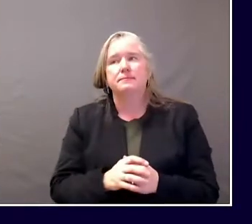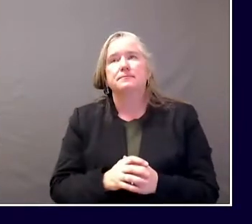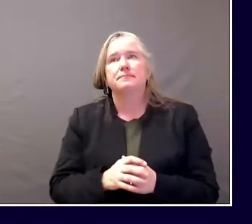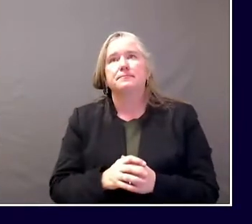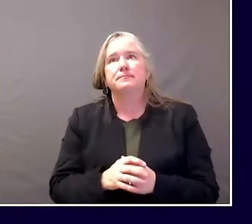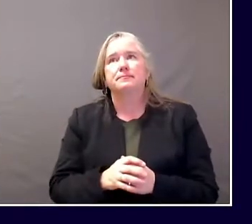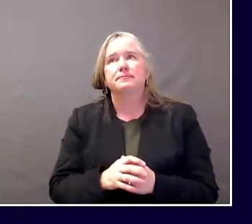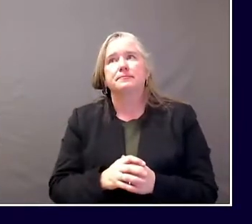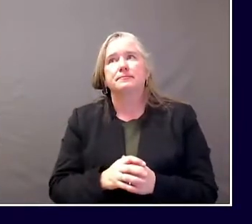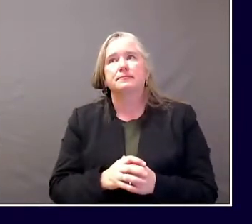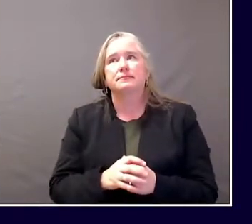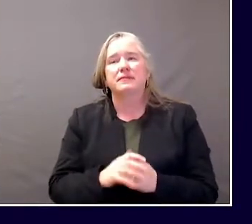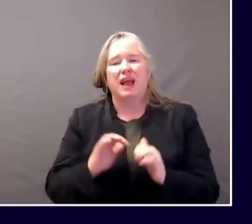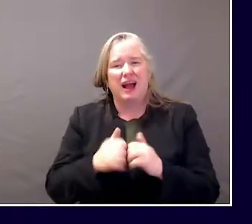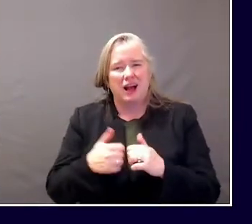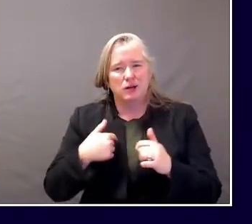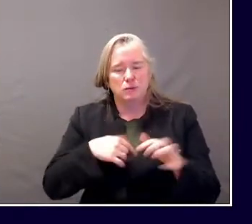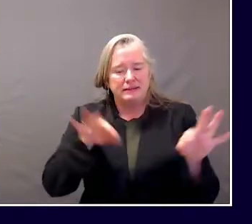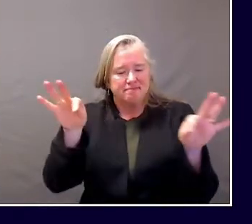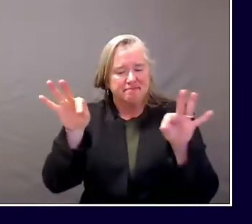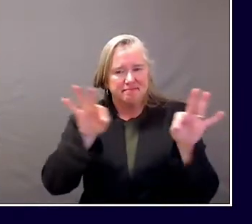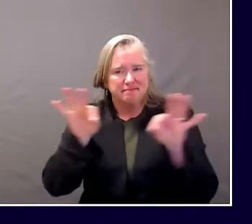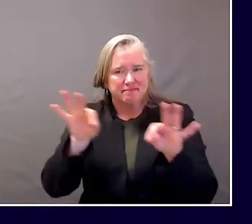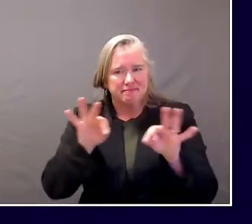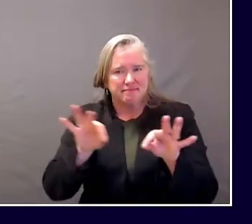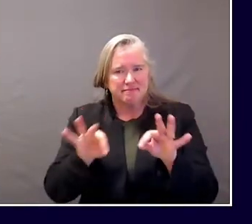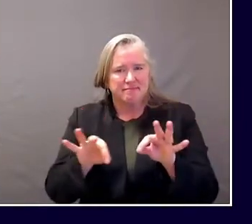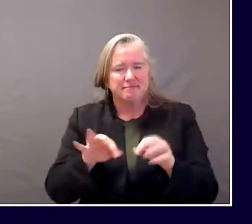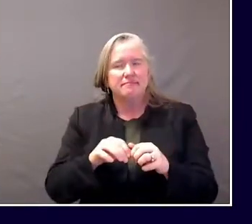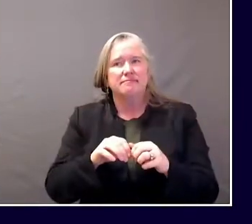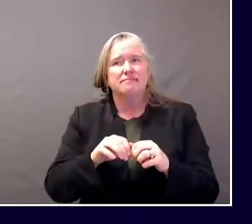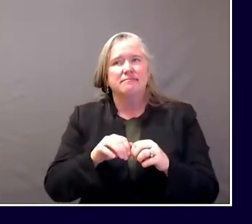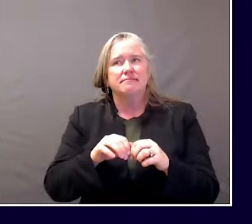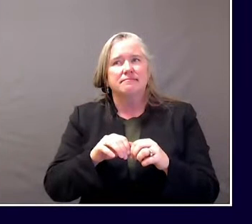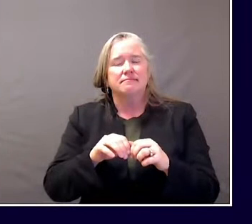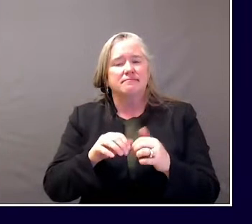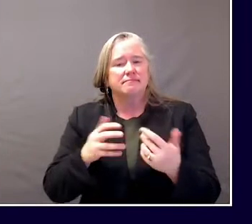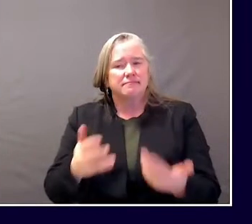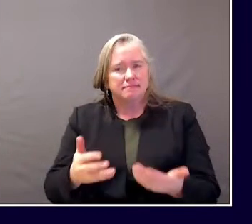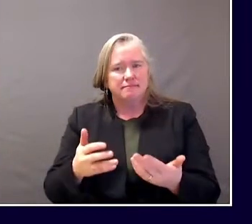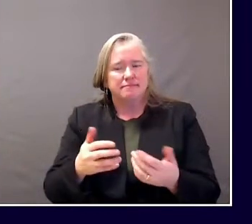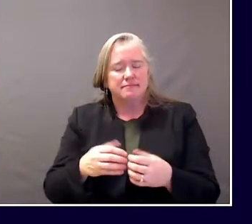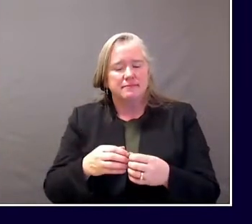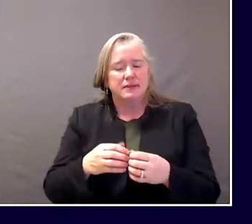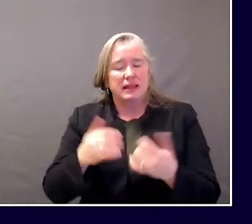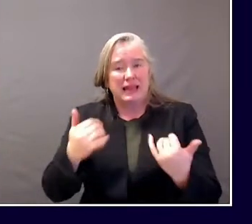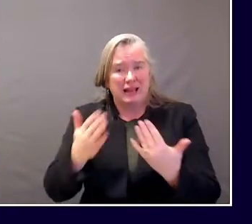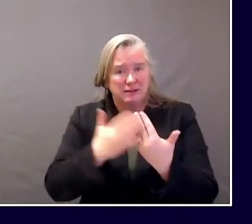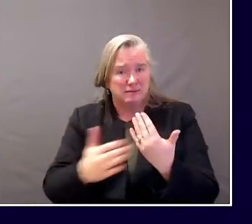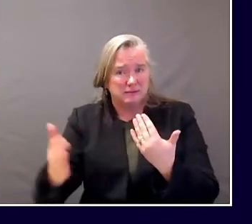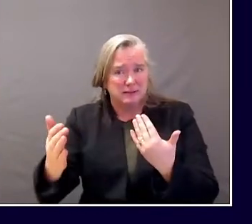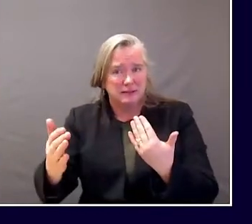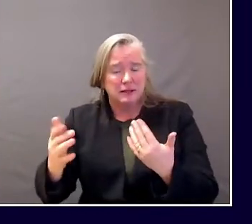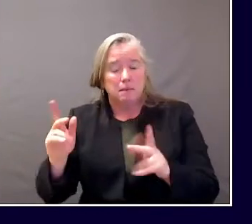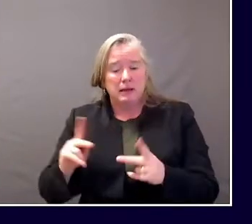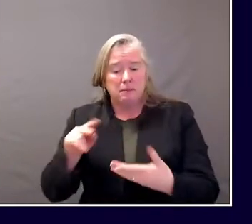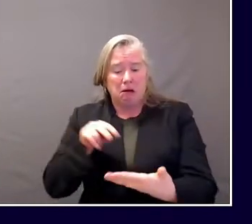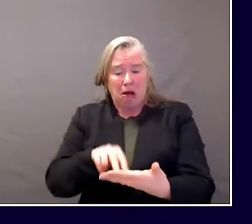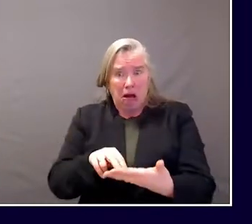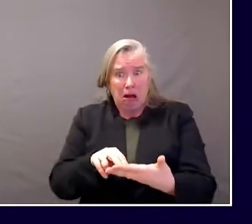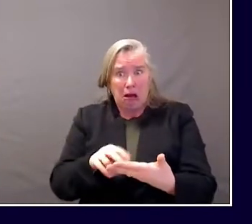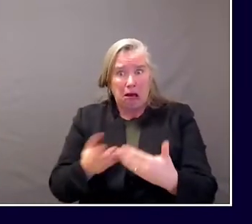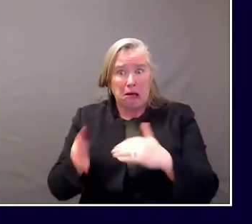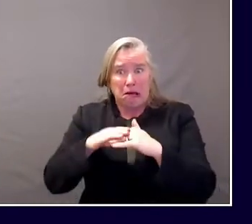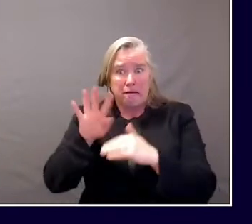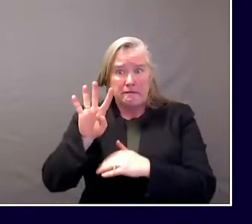you have any thoughts about how we can abate that going forward, because the average person is going to look at these numbers and they're going to think, okay, that's what